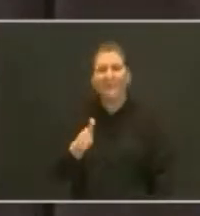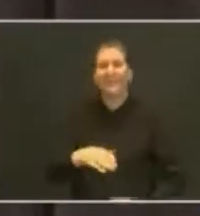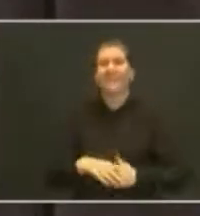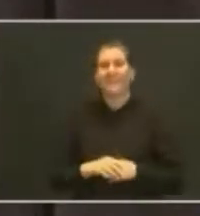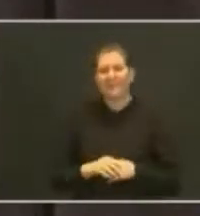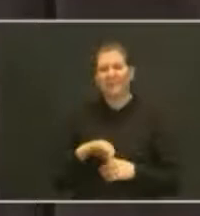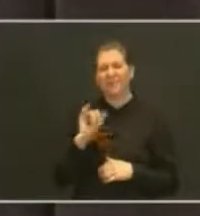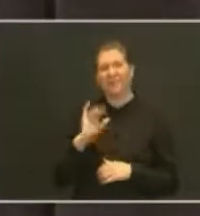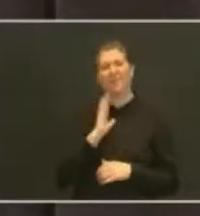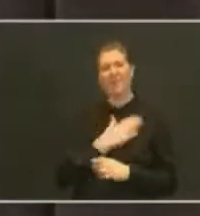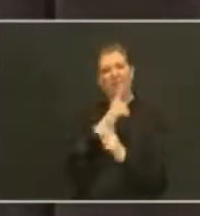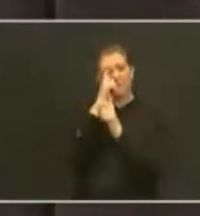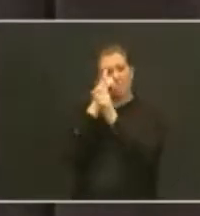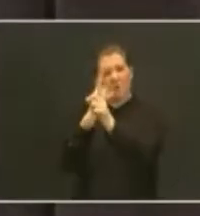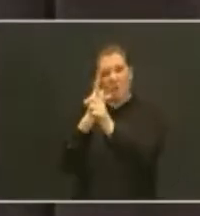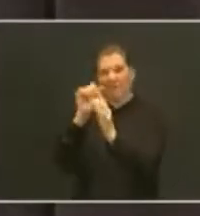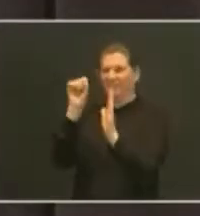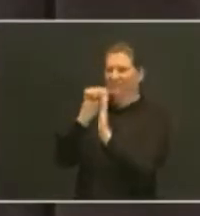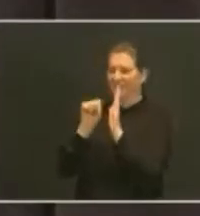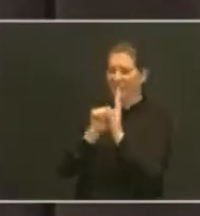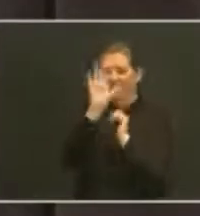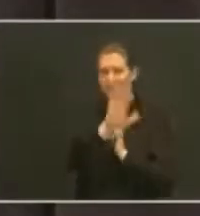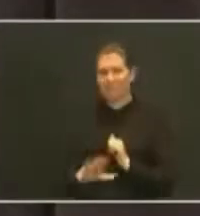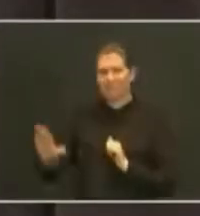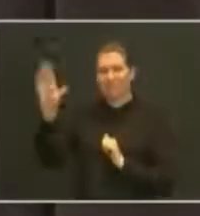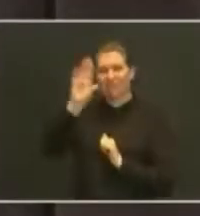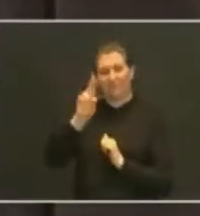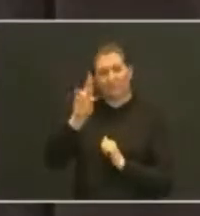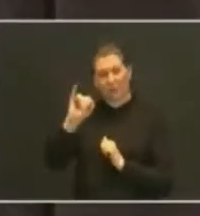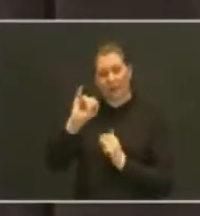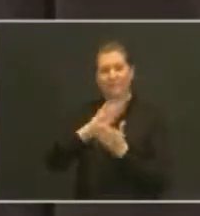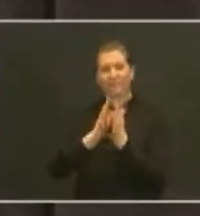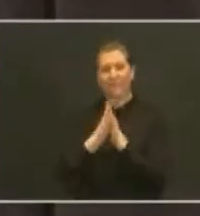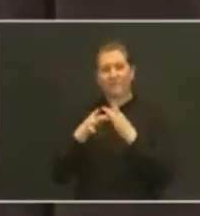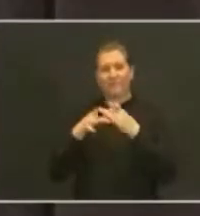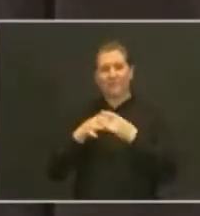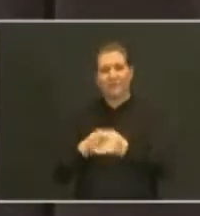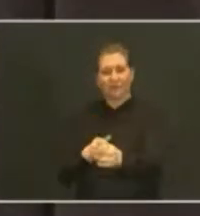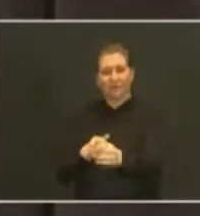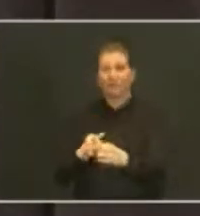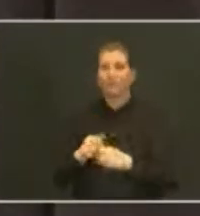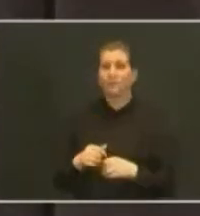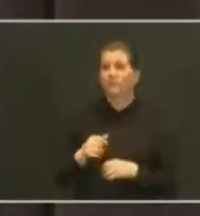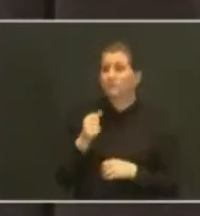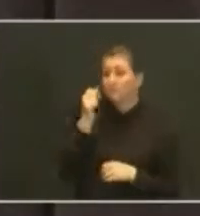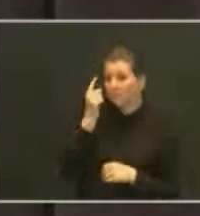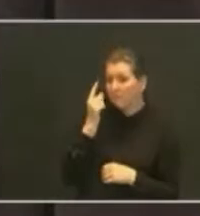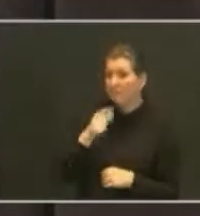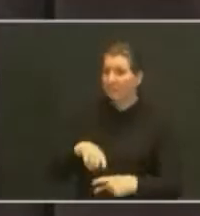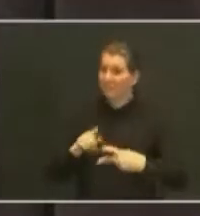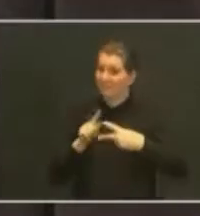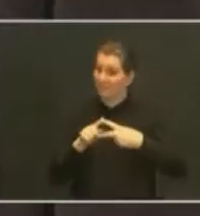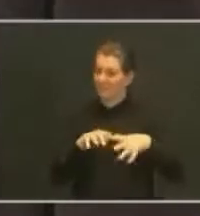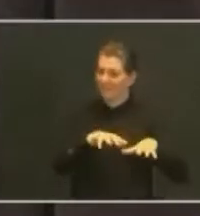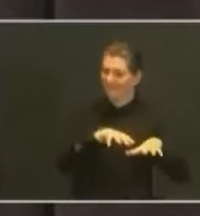be here going forward, continuing to get faster and continuing to get simpler.